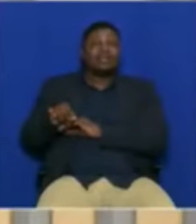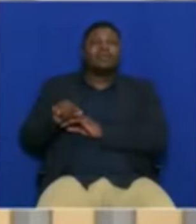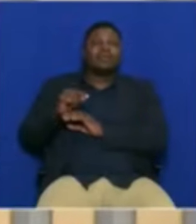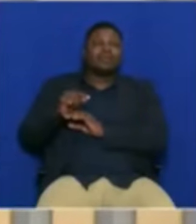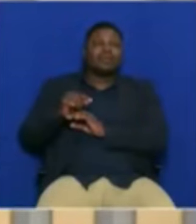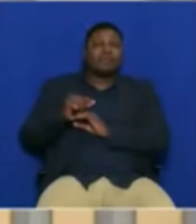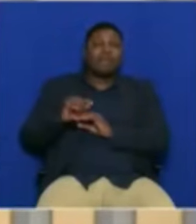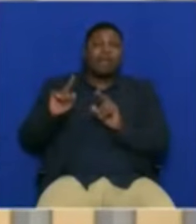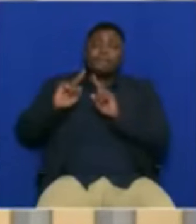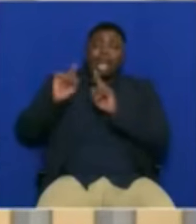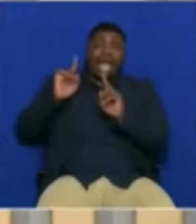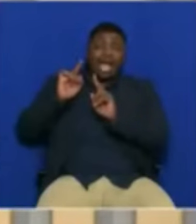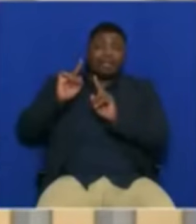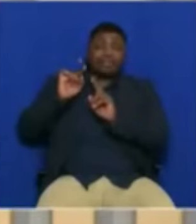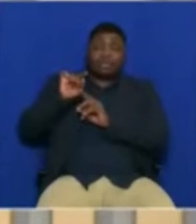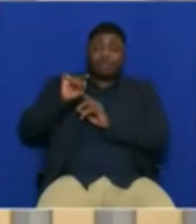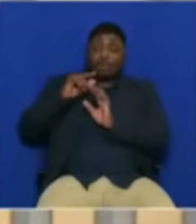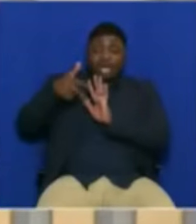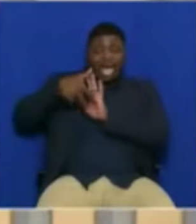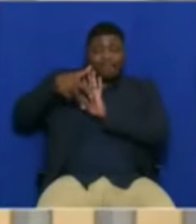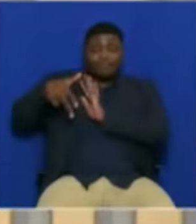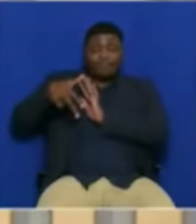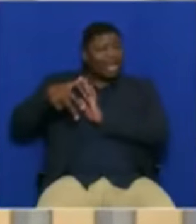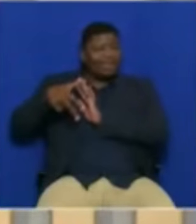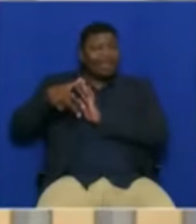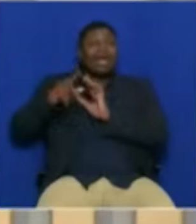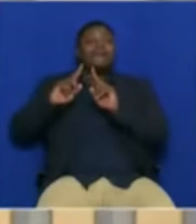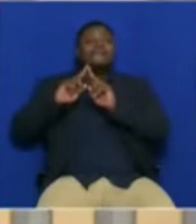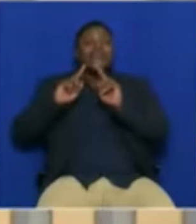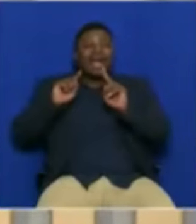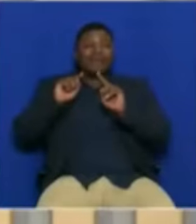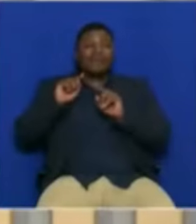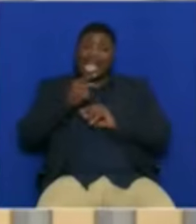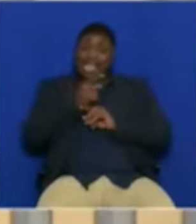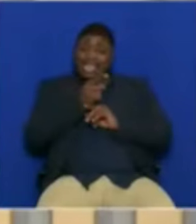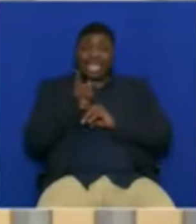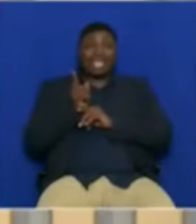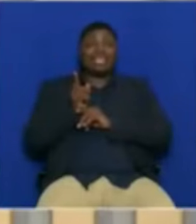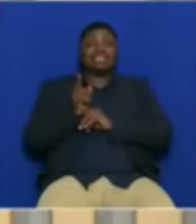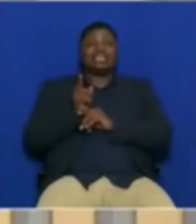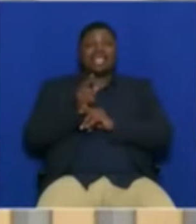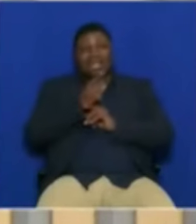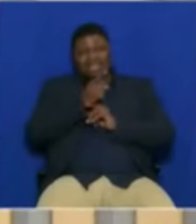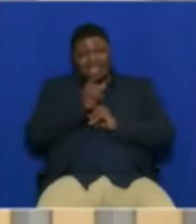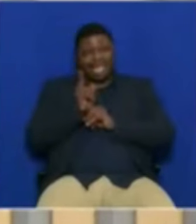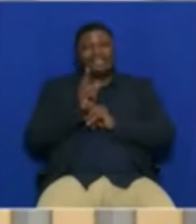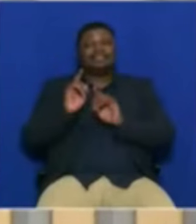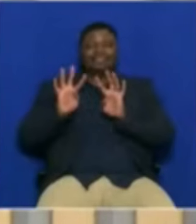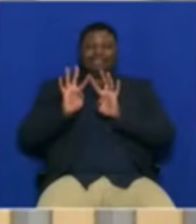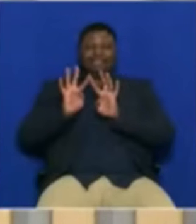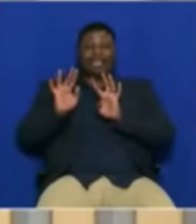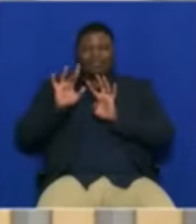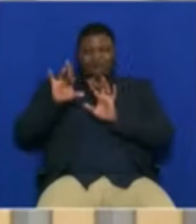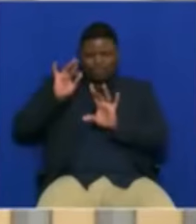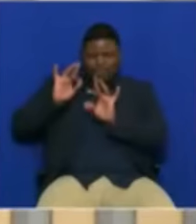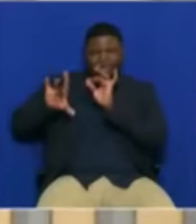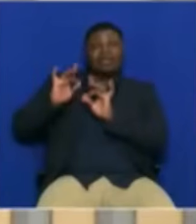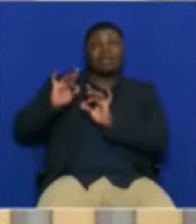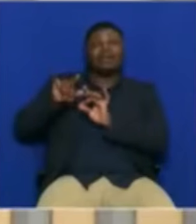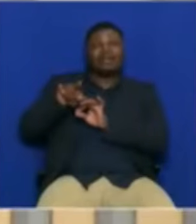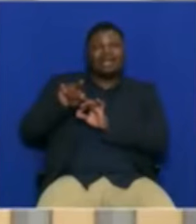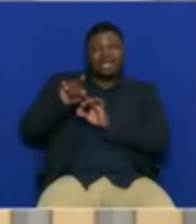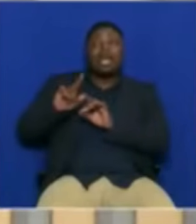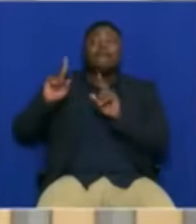approval, there were issues with that I picked up during the course of the investigation